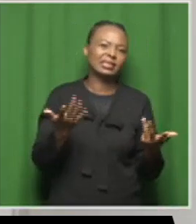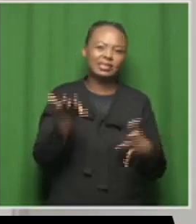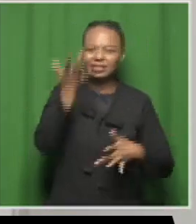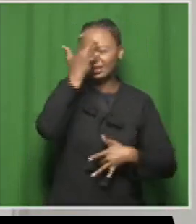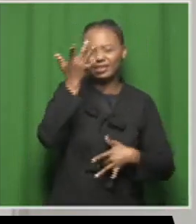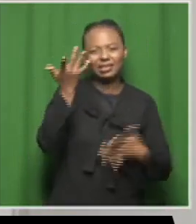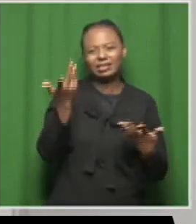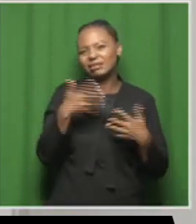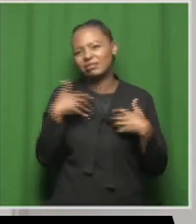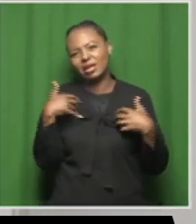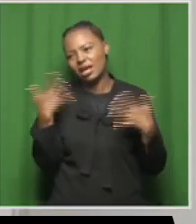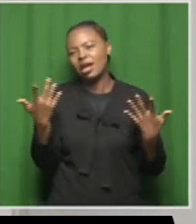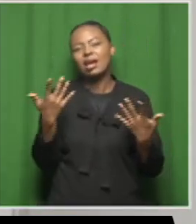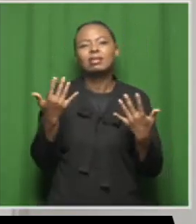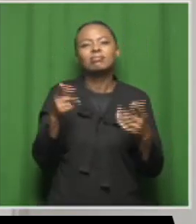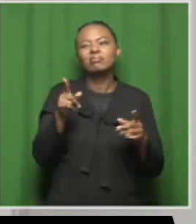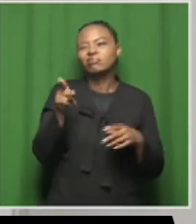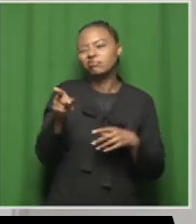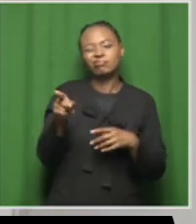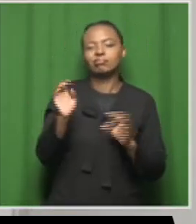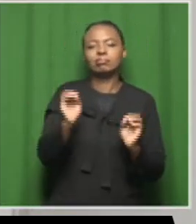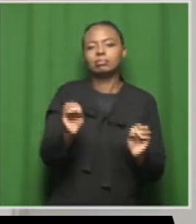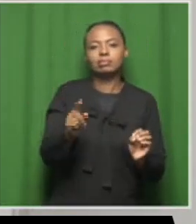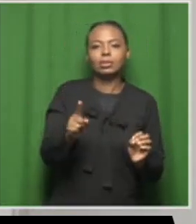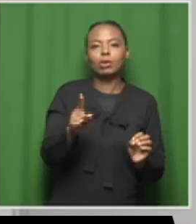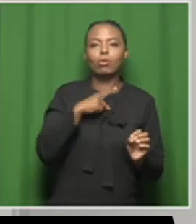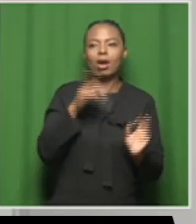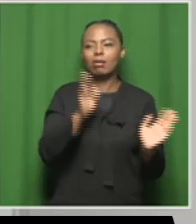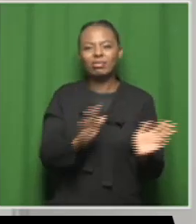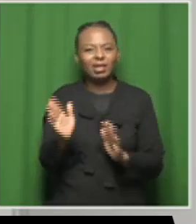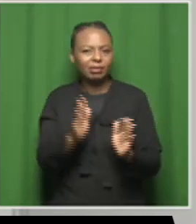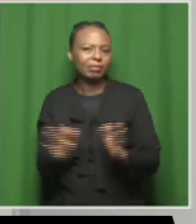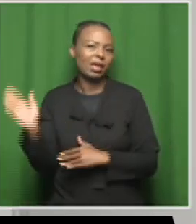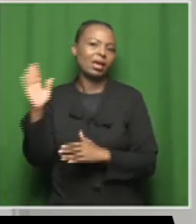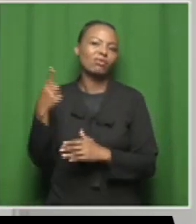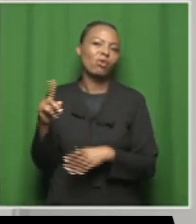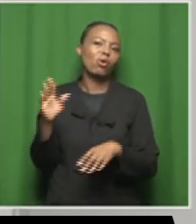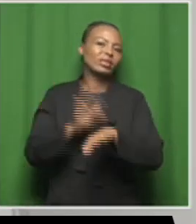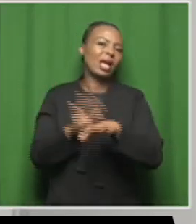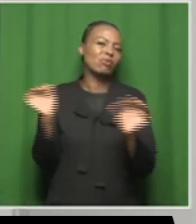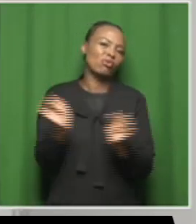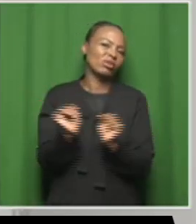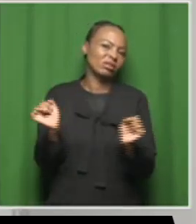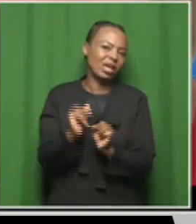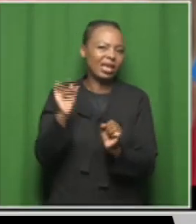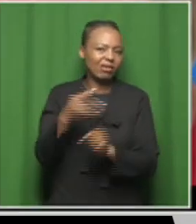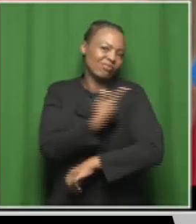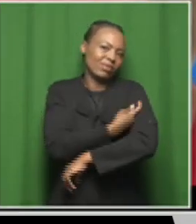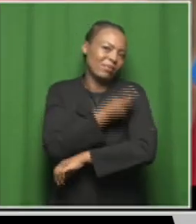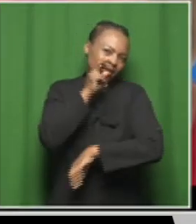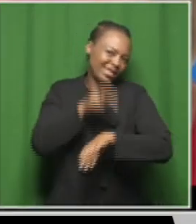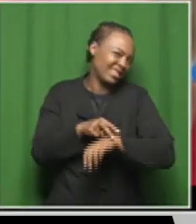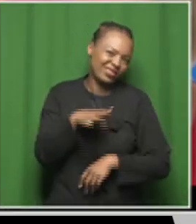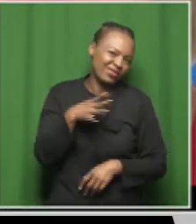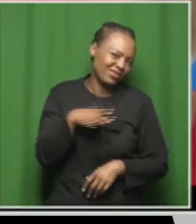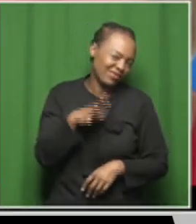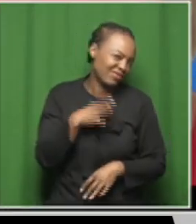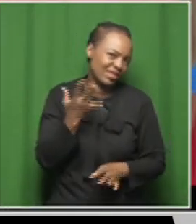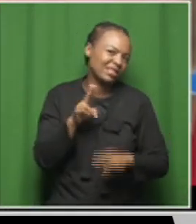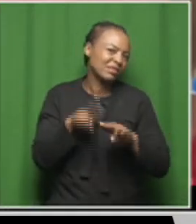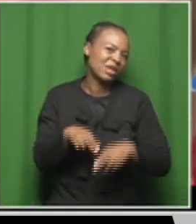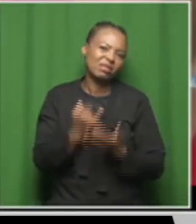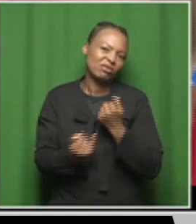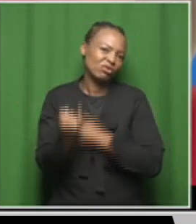and preparing for the winter wave with vaccination for the ones in need. Dr. Herring? I